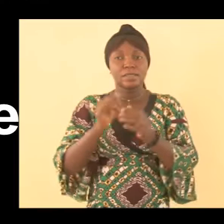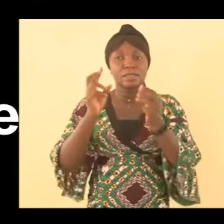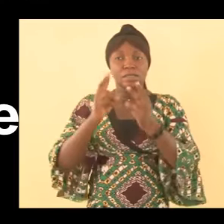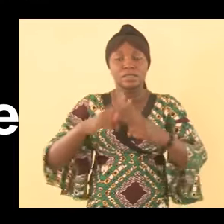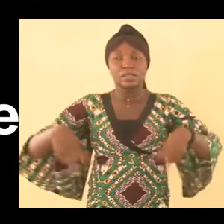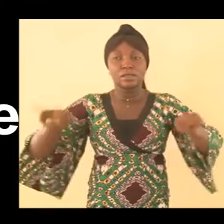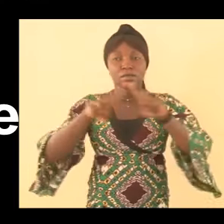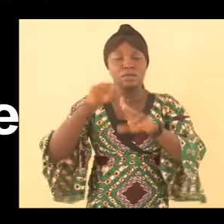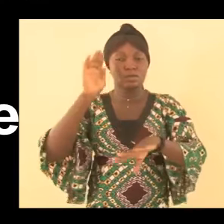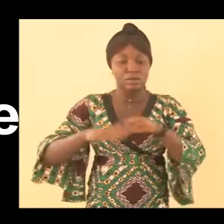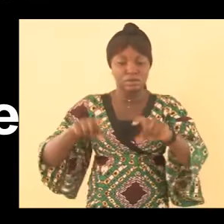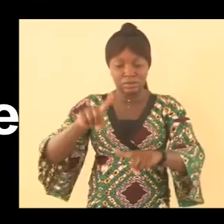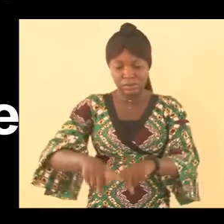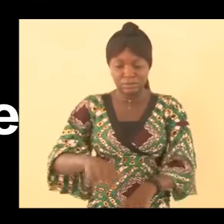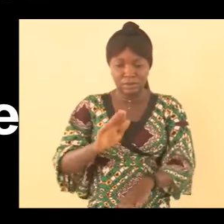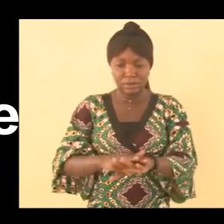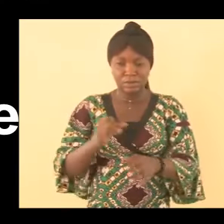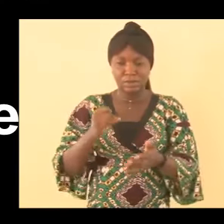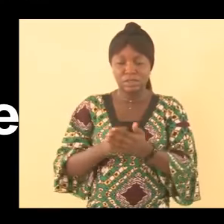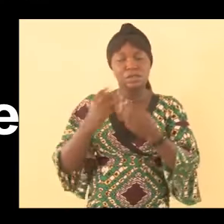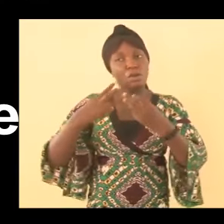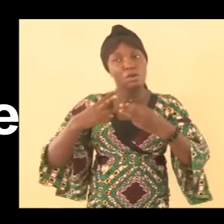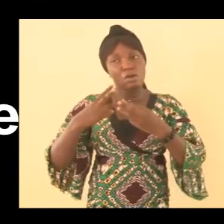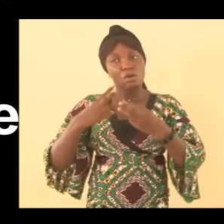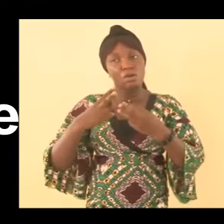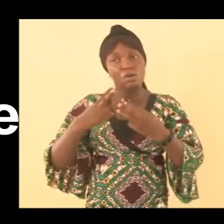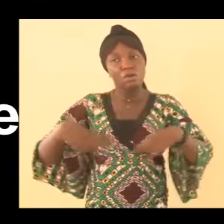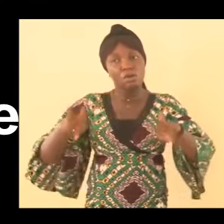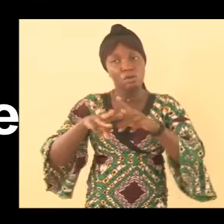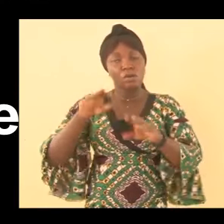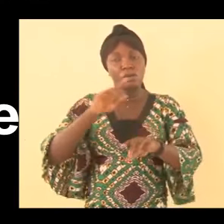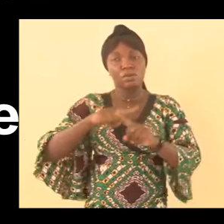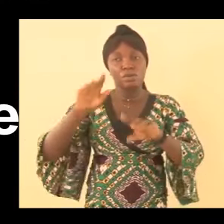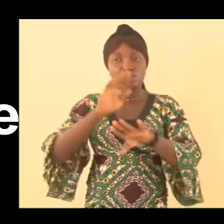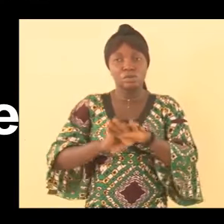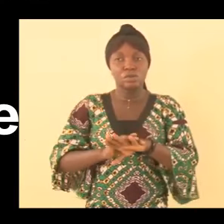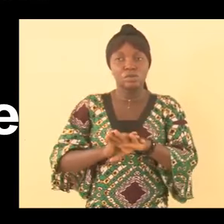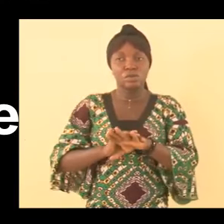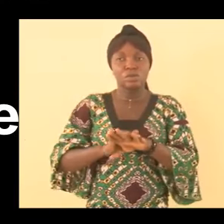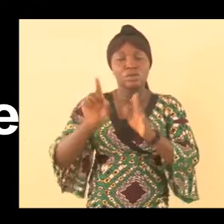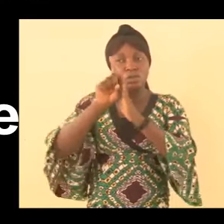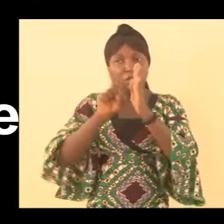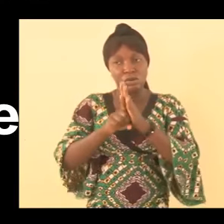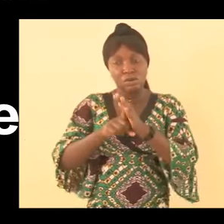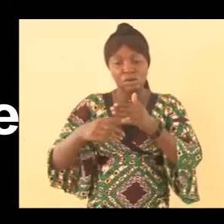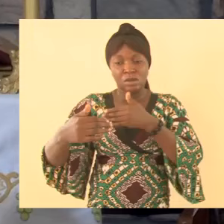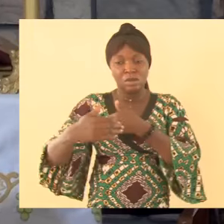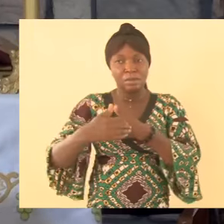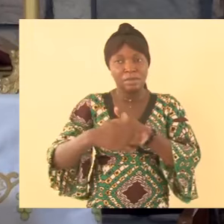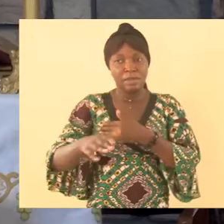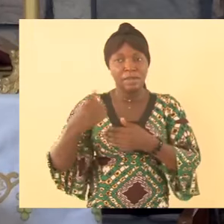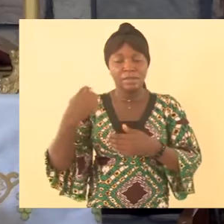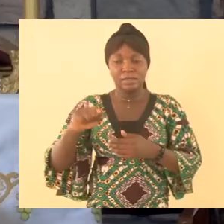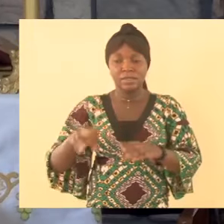of a gift does not depend on its absolute worth, but on the love behind the giving.